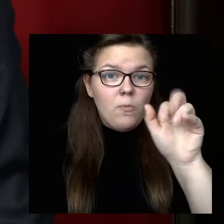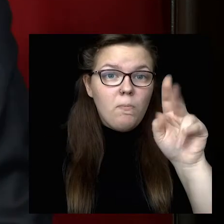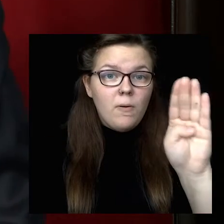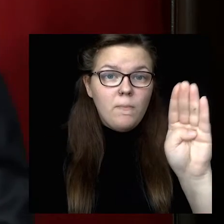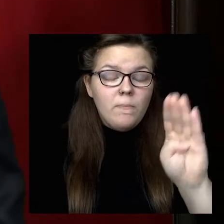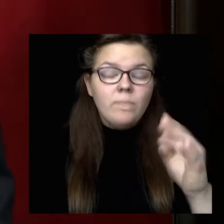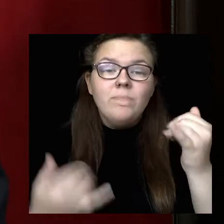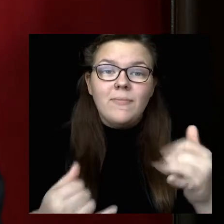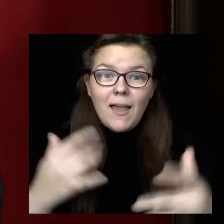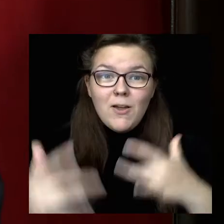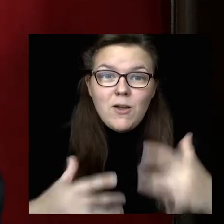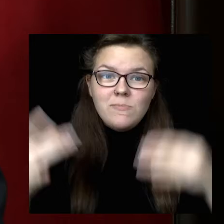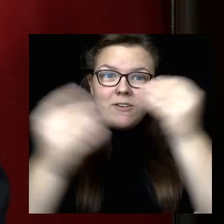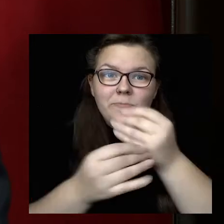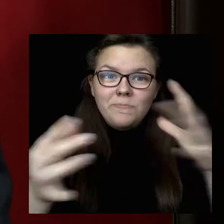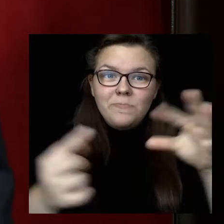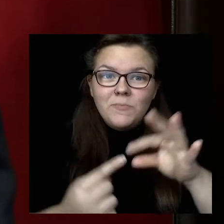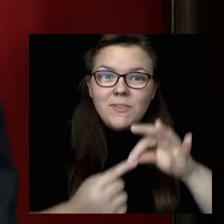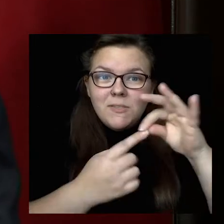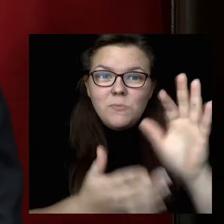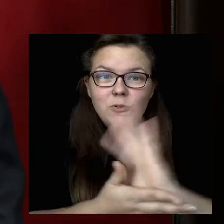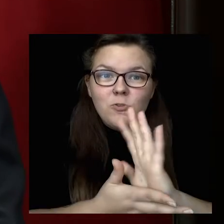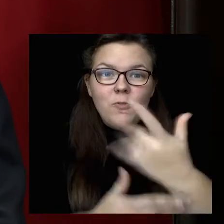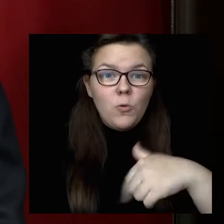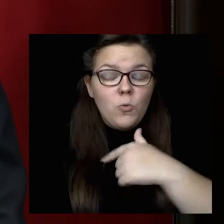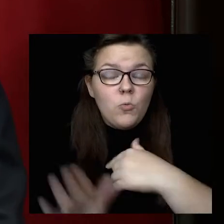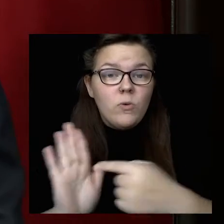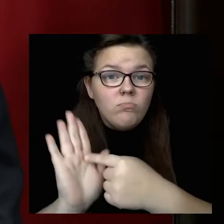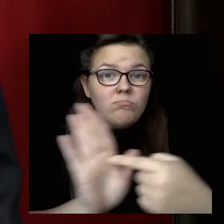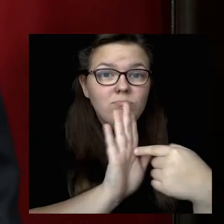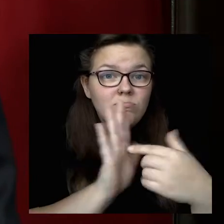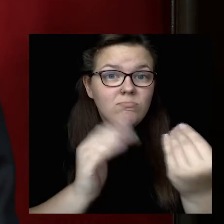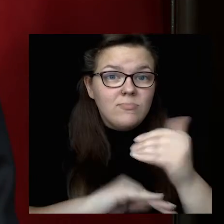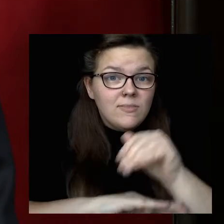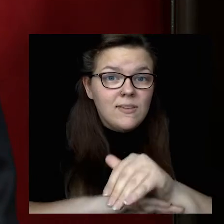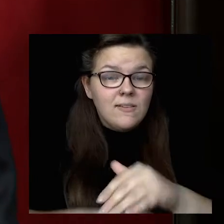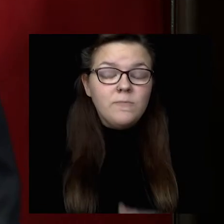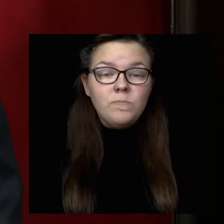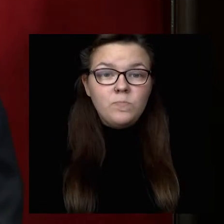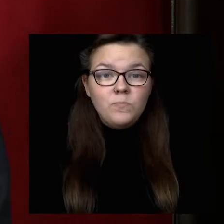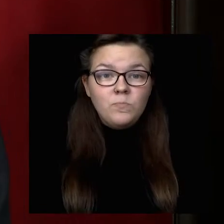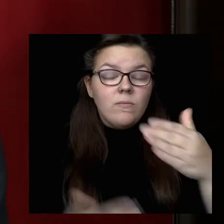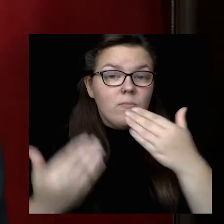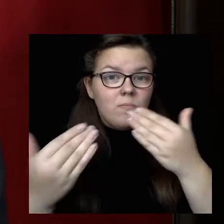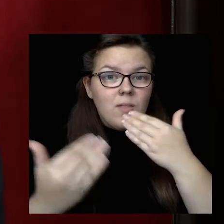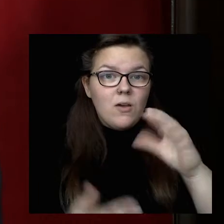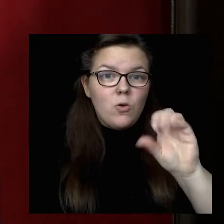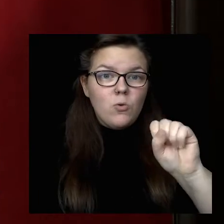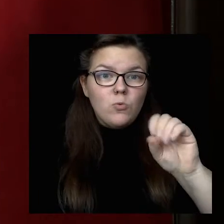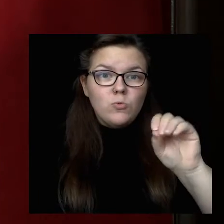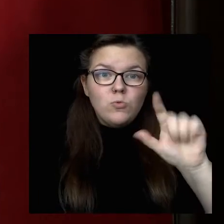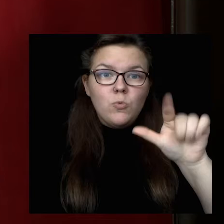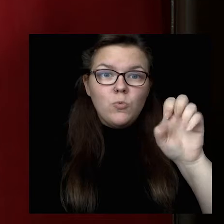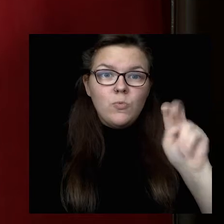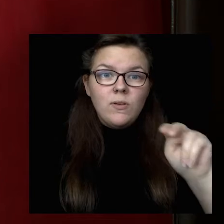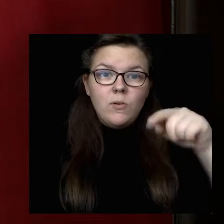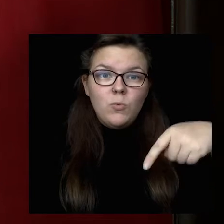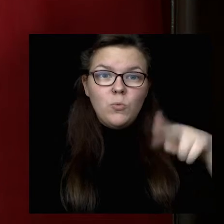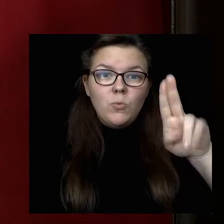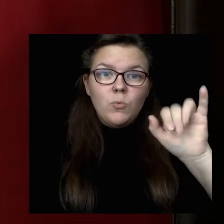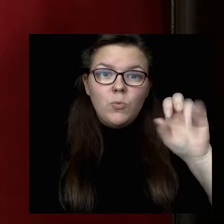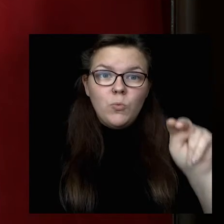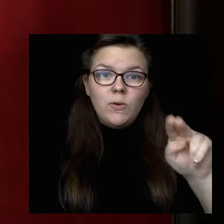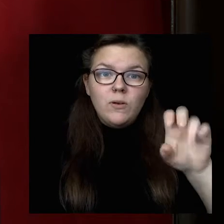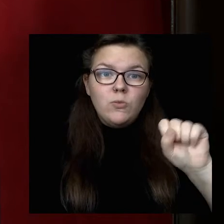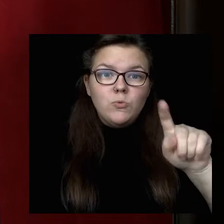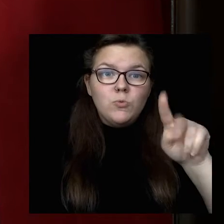Thank you, Barb. Now I'm excited to tell you about a special video that we're premiering here this evening. Thank you to our friends at Solon